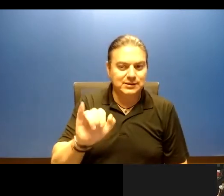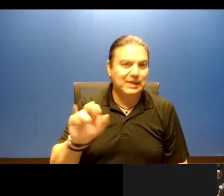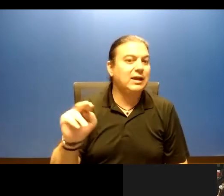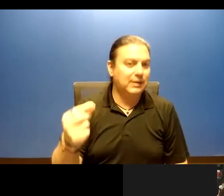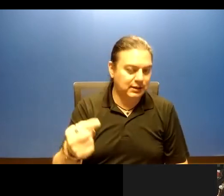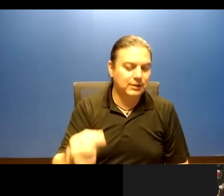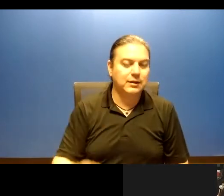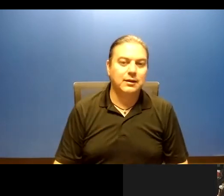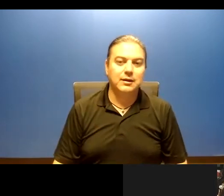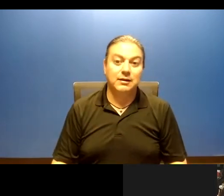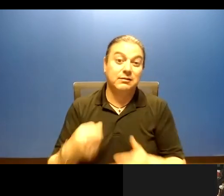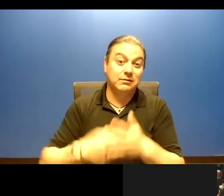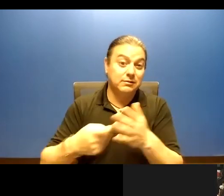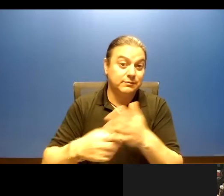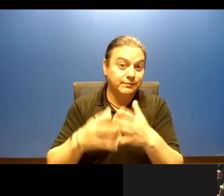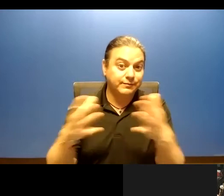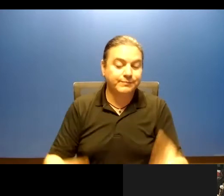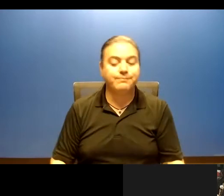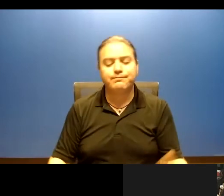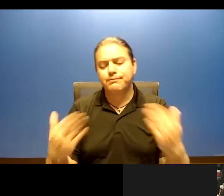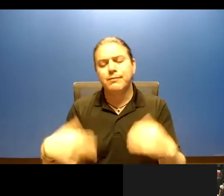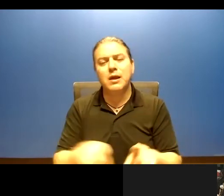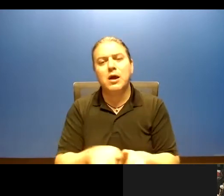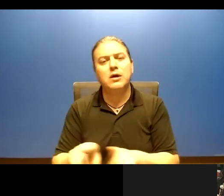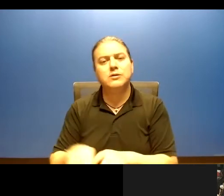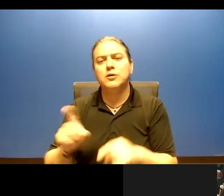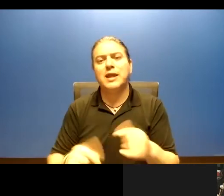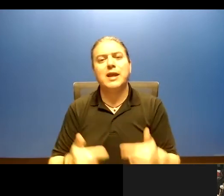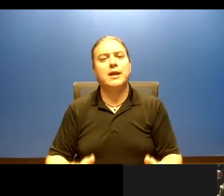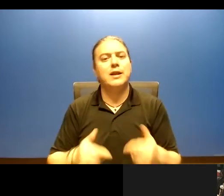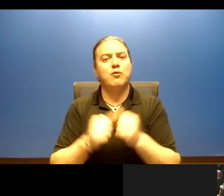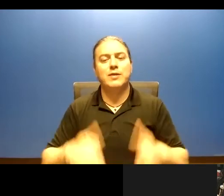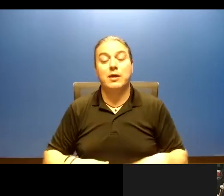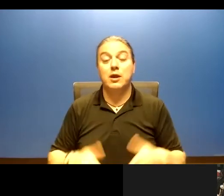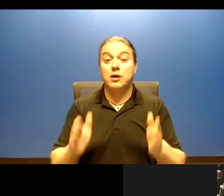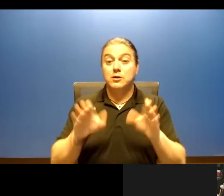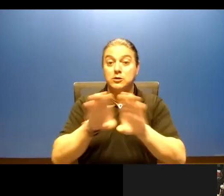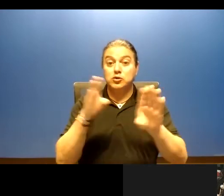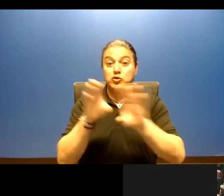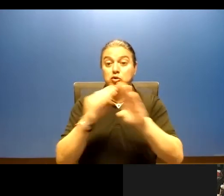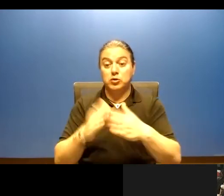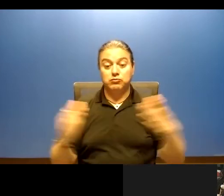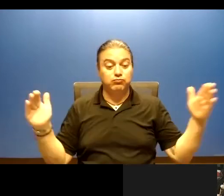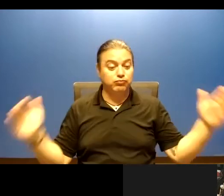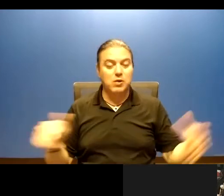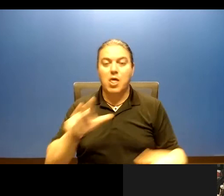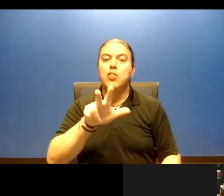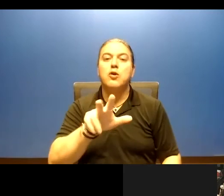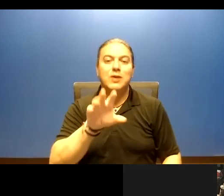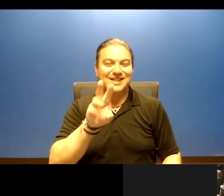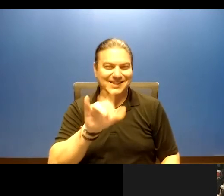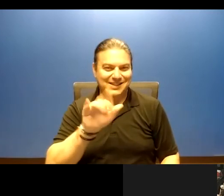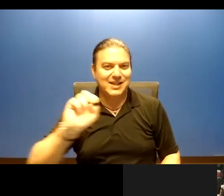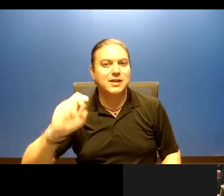then the other items we can't live without, 36-inch doors. This week, we actually were